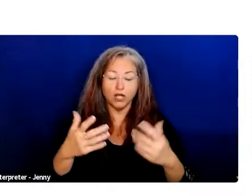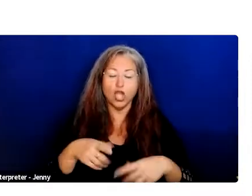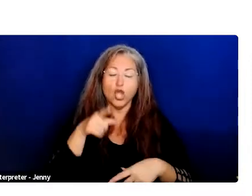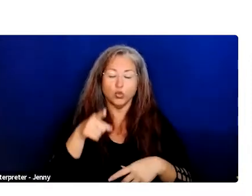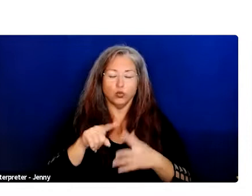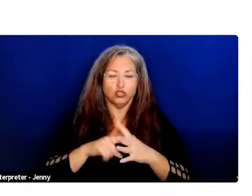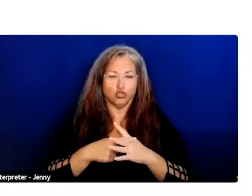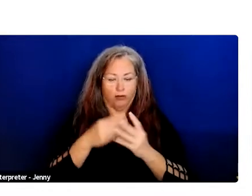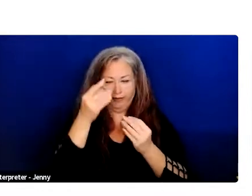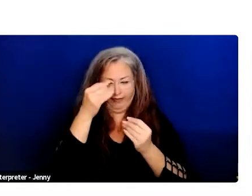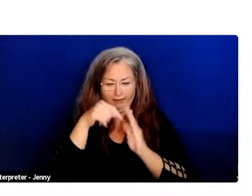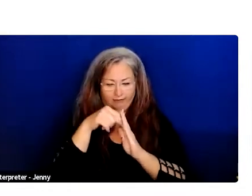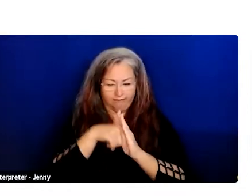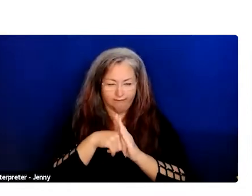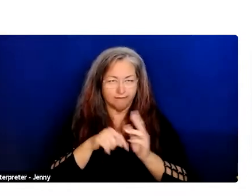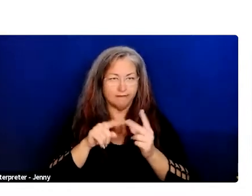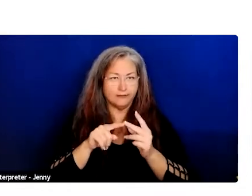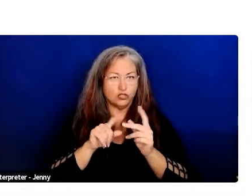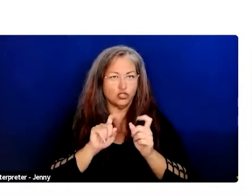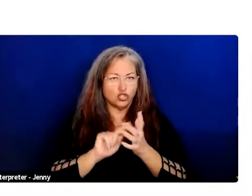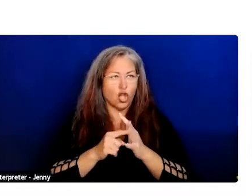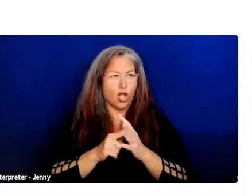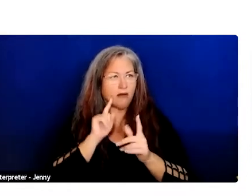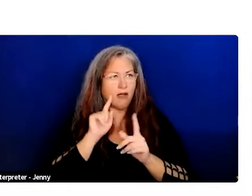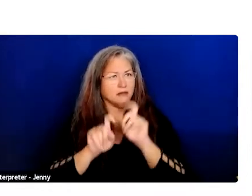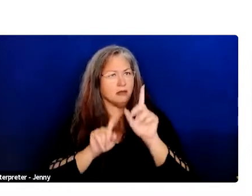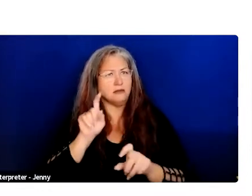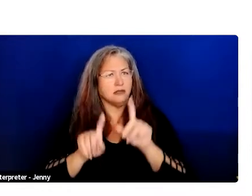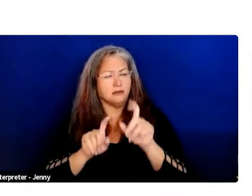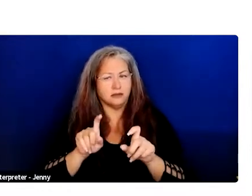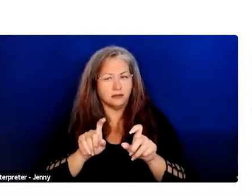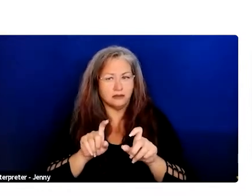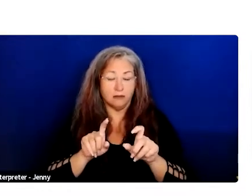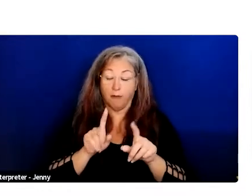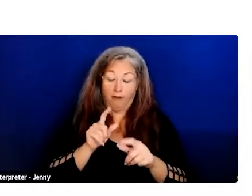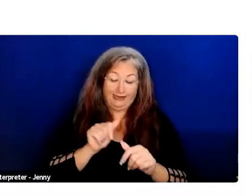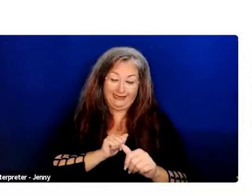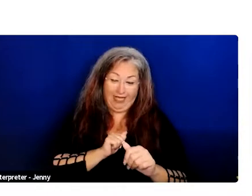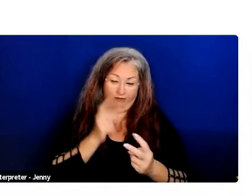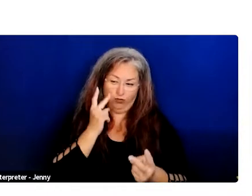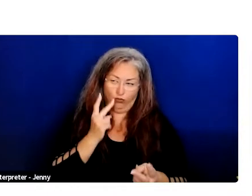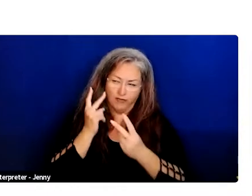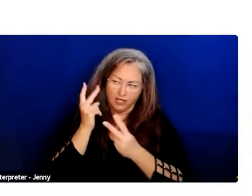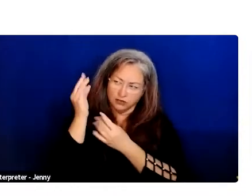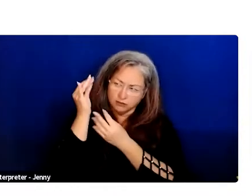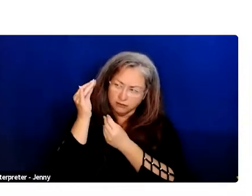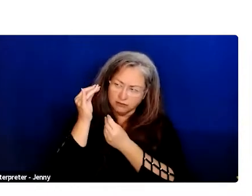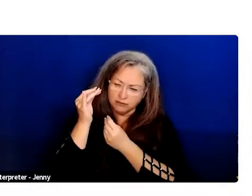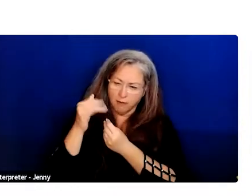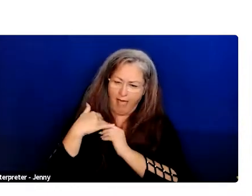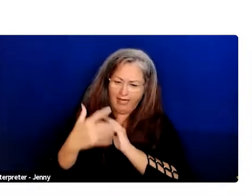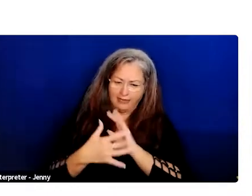critically, asking questions, and doing self-reflection about their relationship with